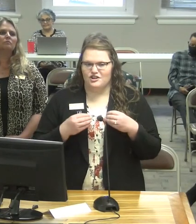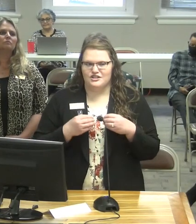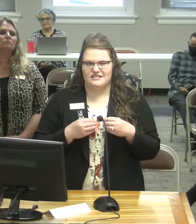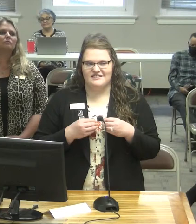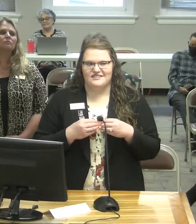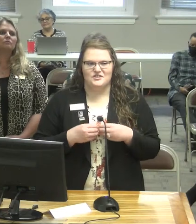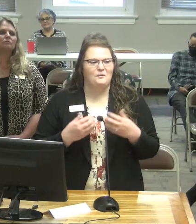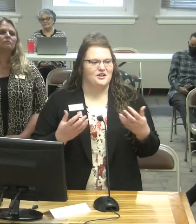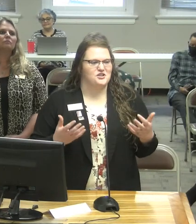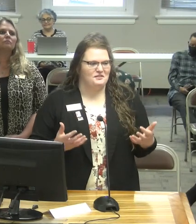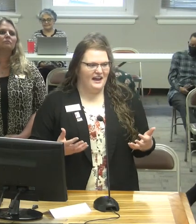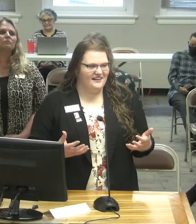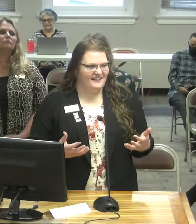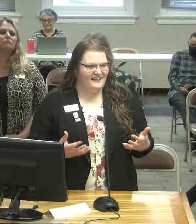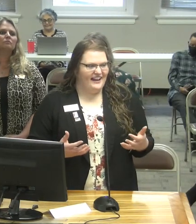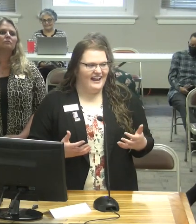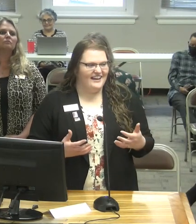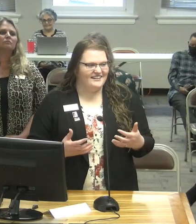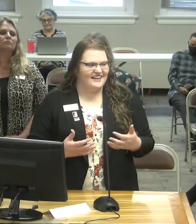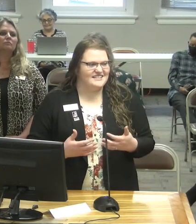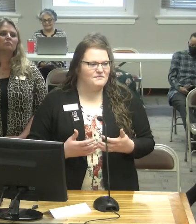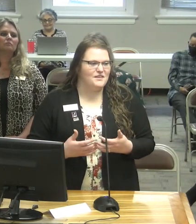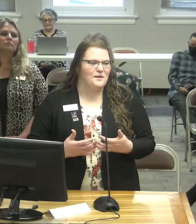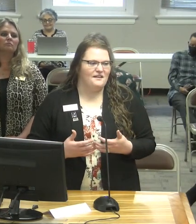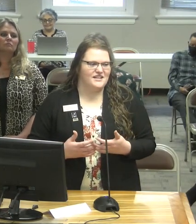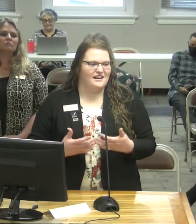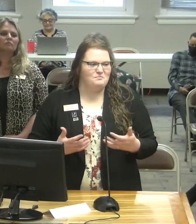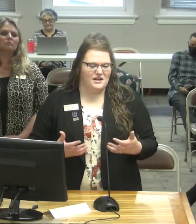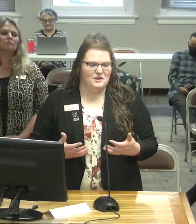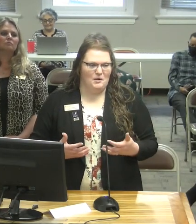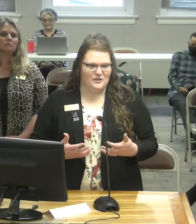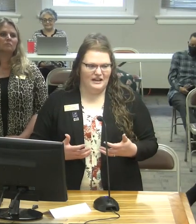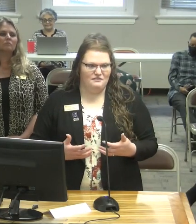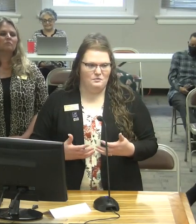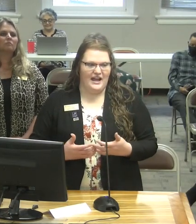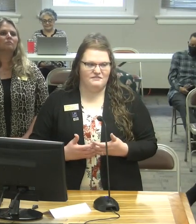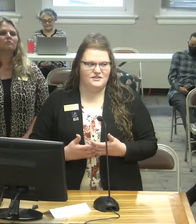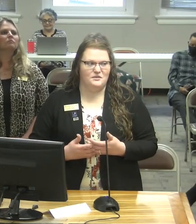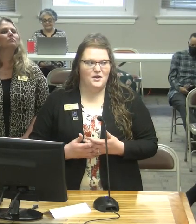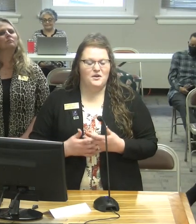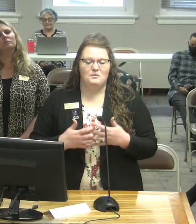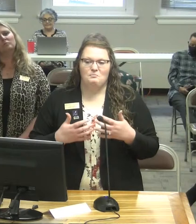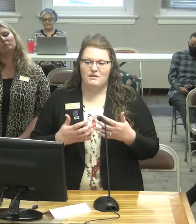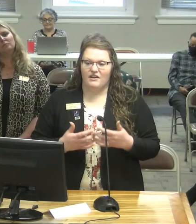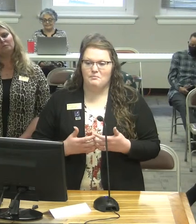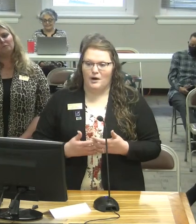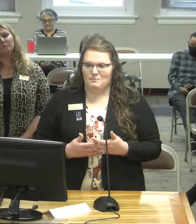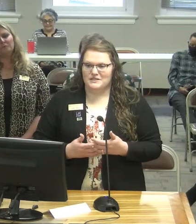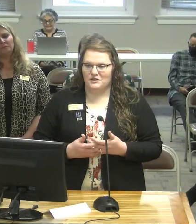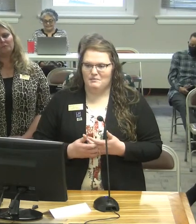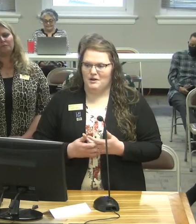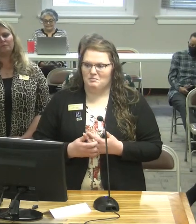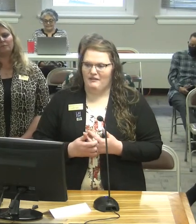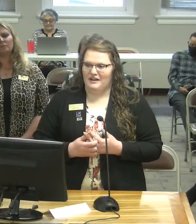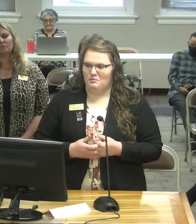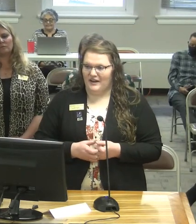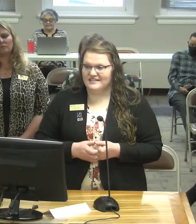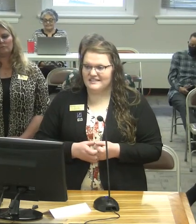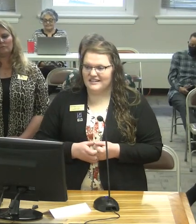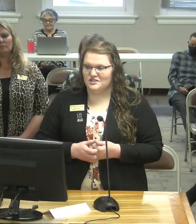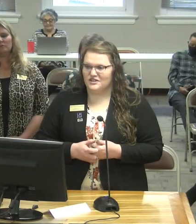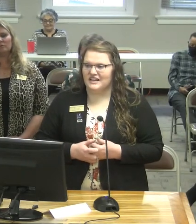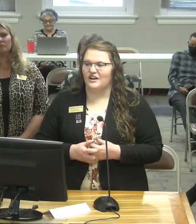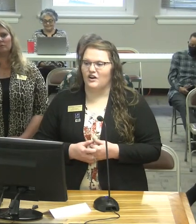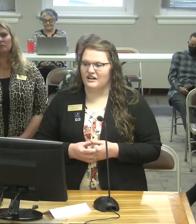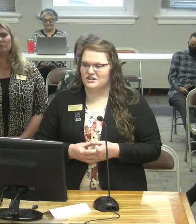teachers don't want to share that and that's something that we have to kind of break them hold of we have to be very purposeful about providing